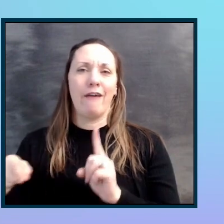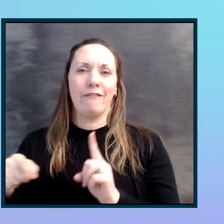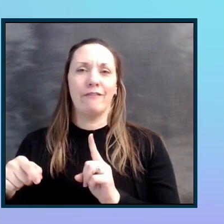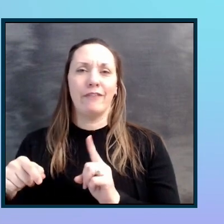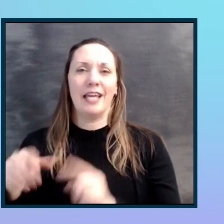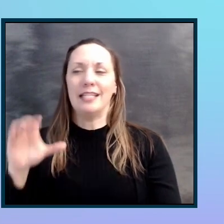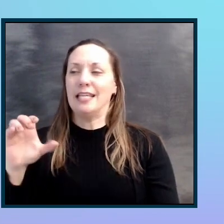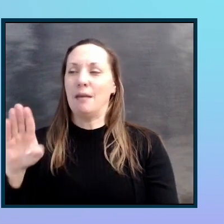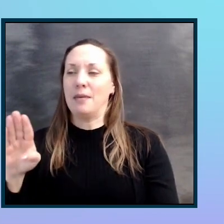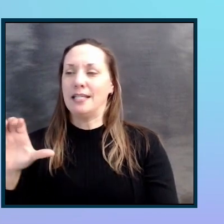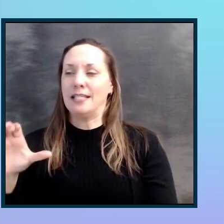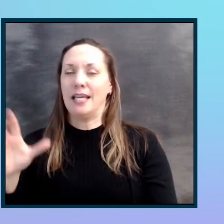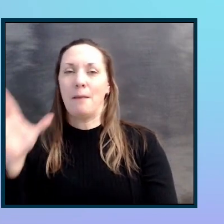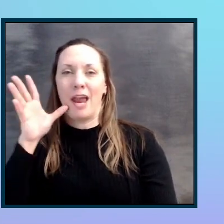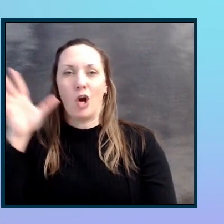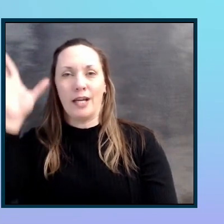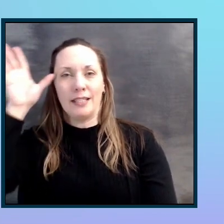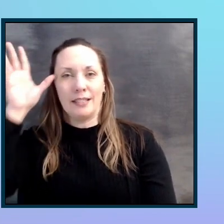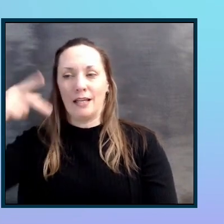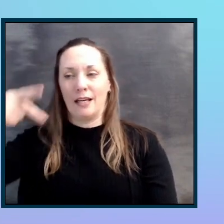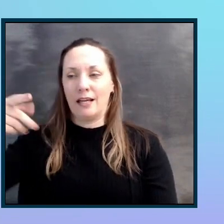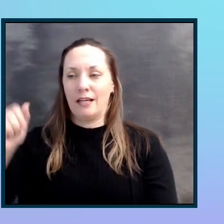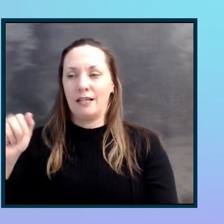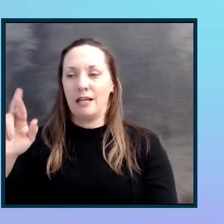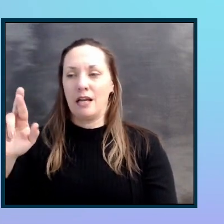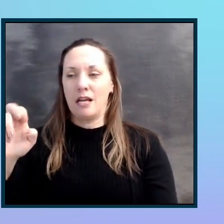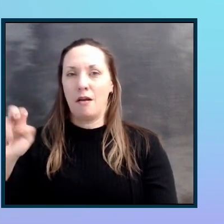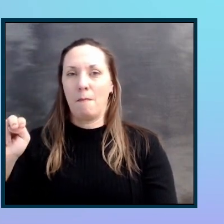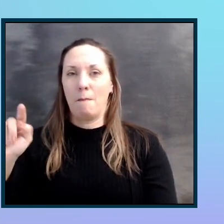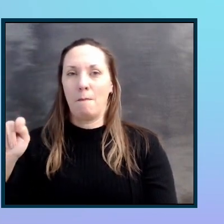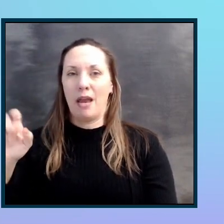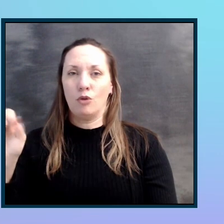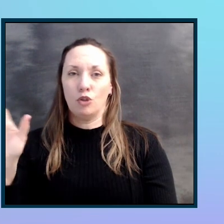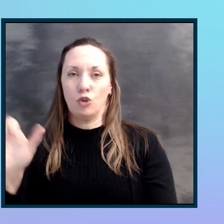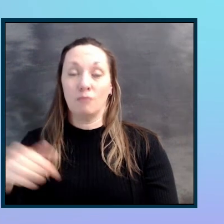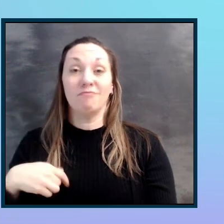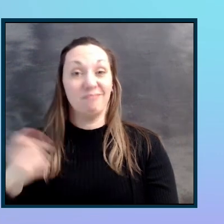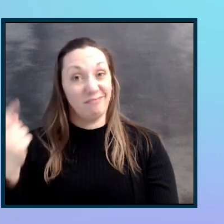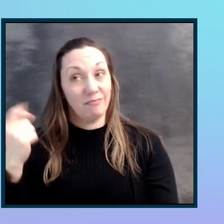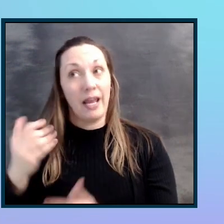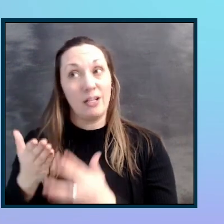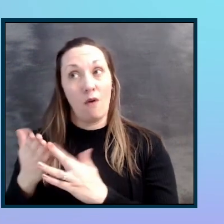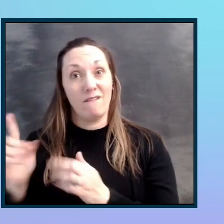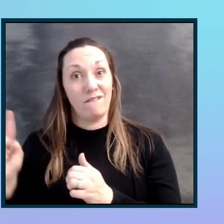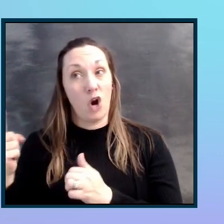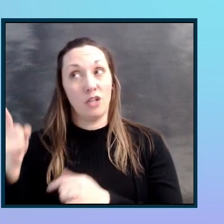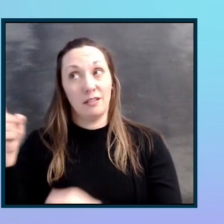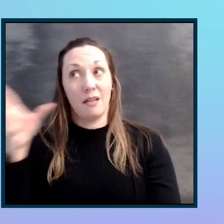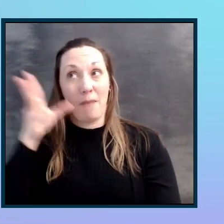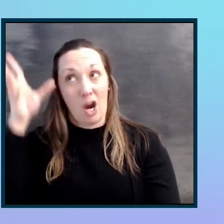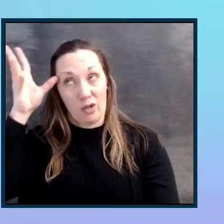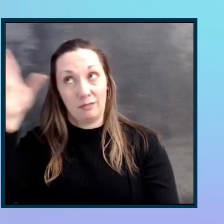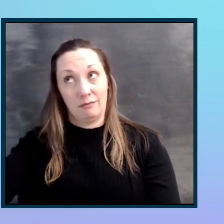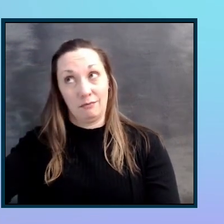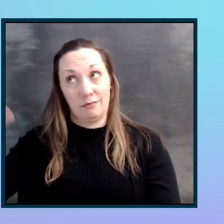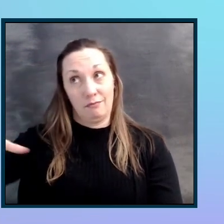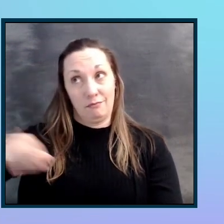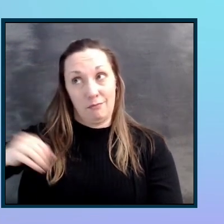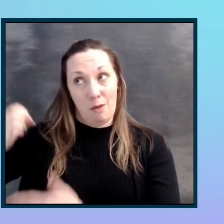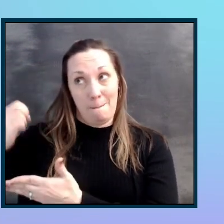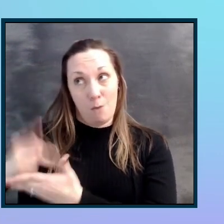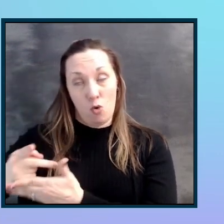cat with the little hat over it, and an image of a little television, and an image of a pizza with a slice coming